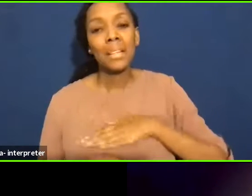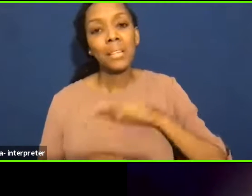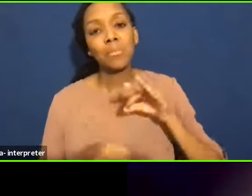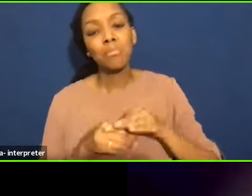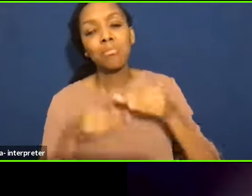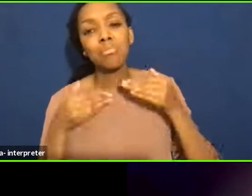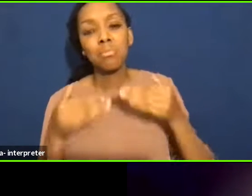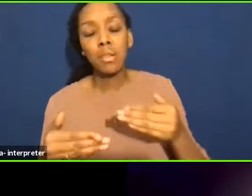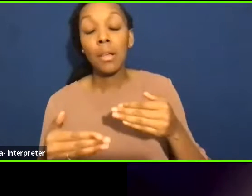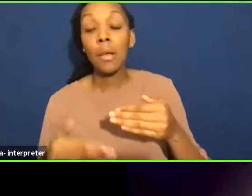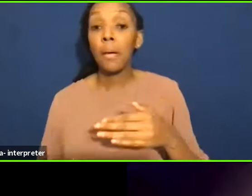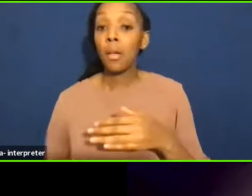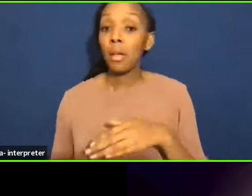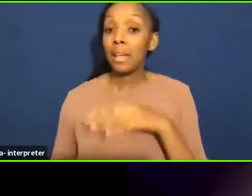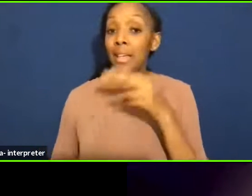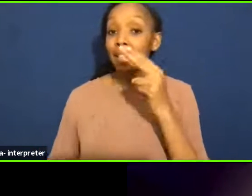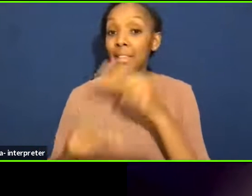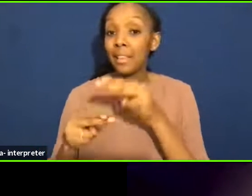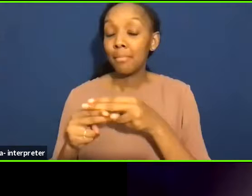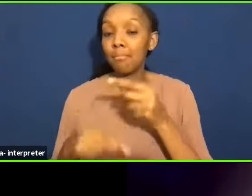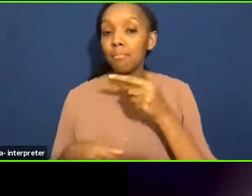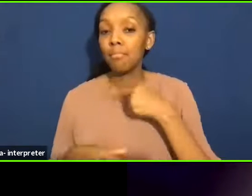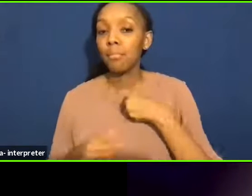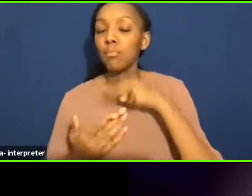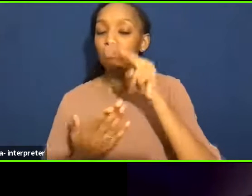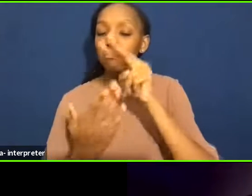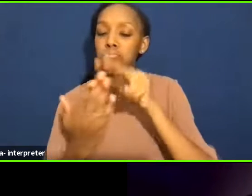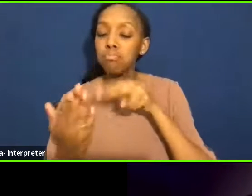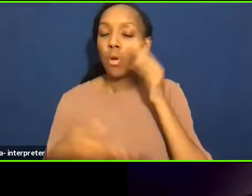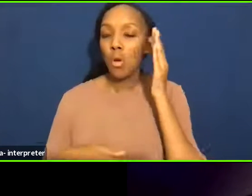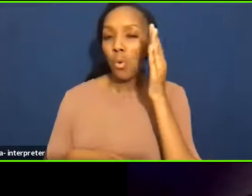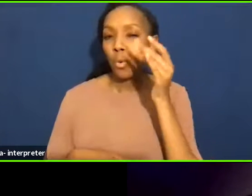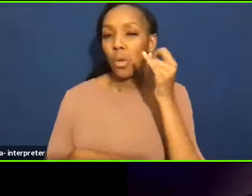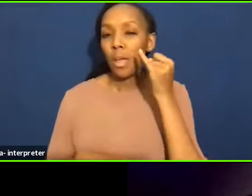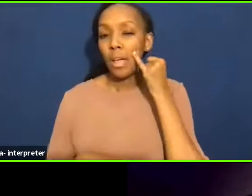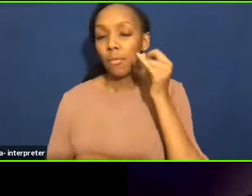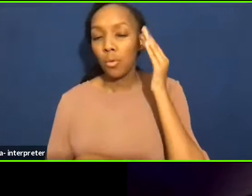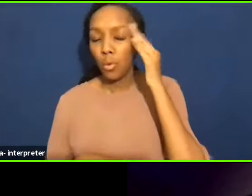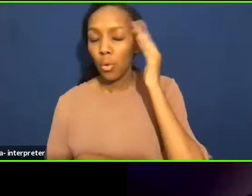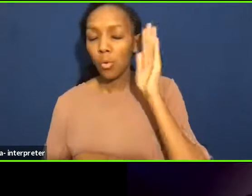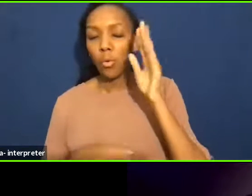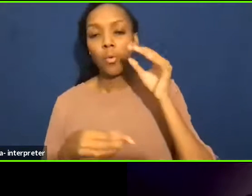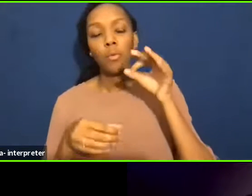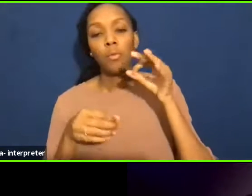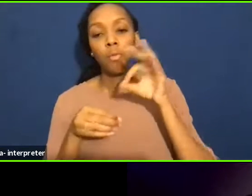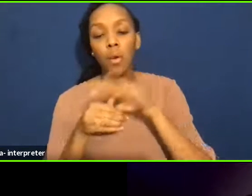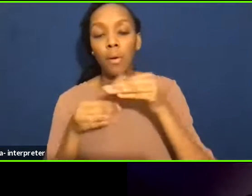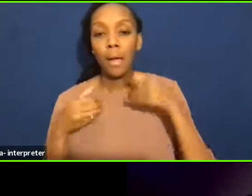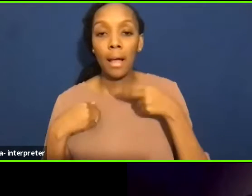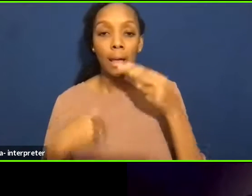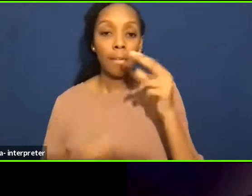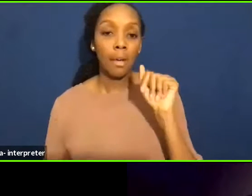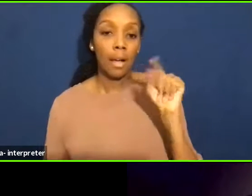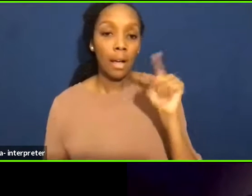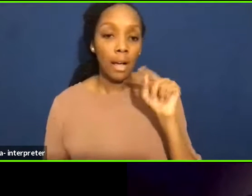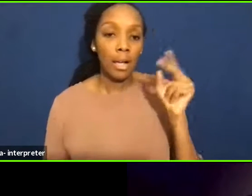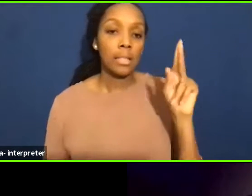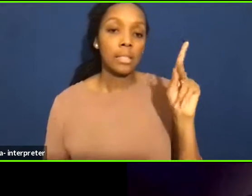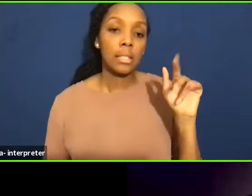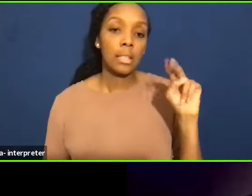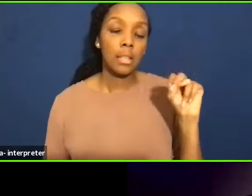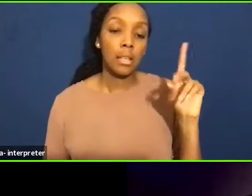I'm going to read the names just so that everybody knows if your vote was received. Haas, Kendall,